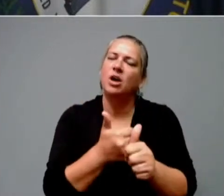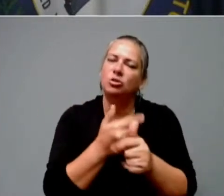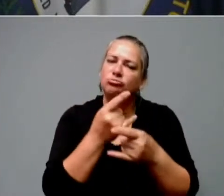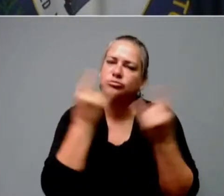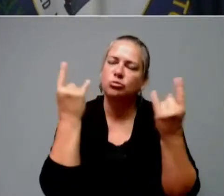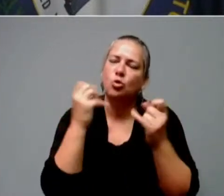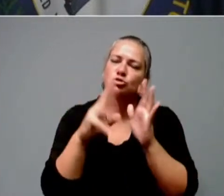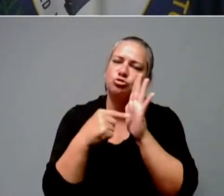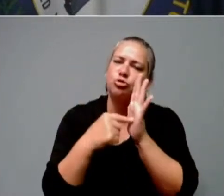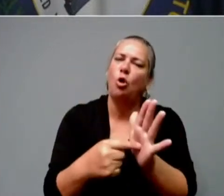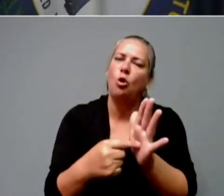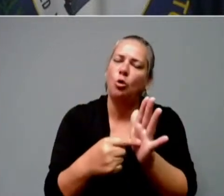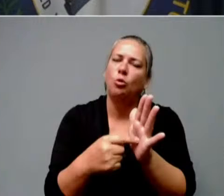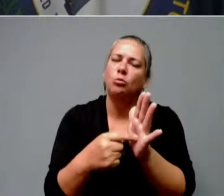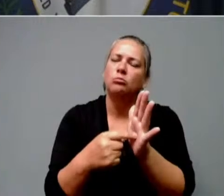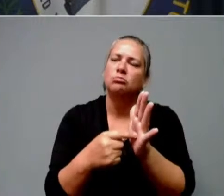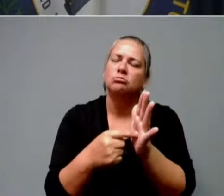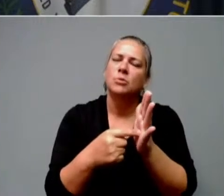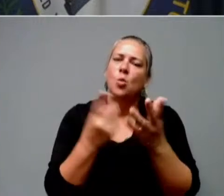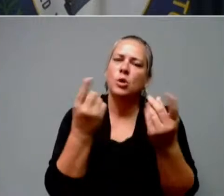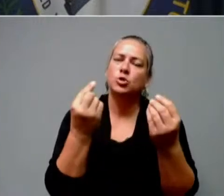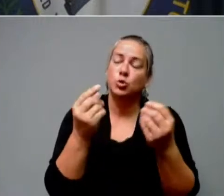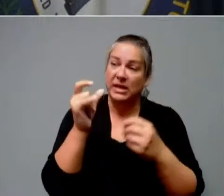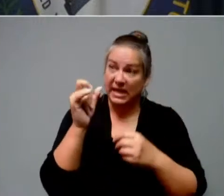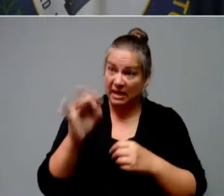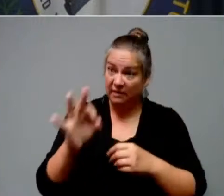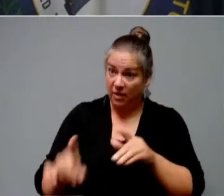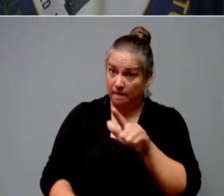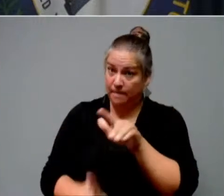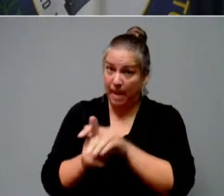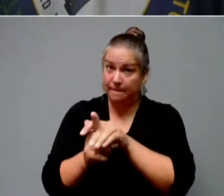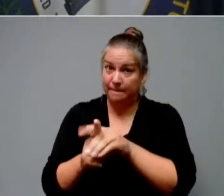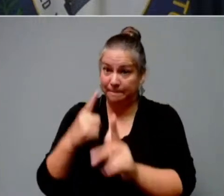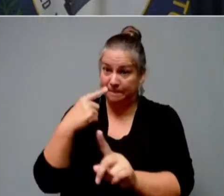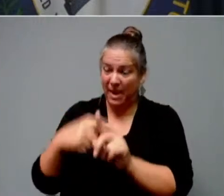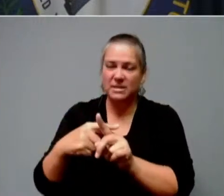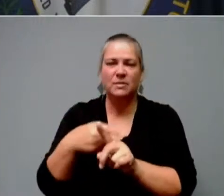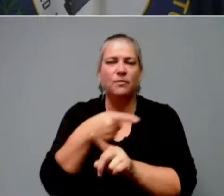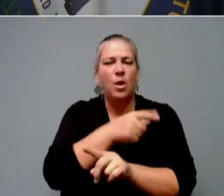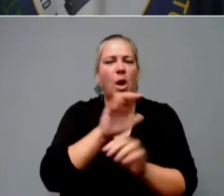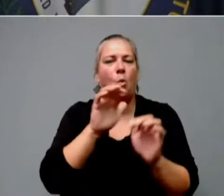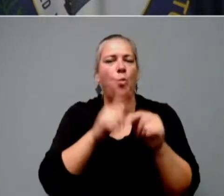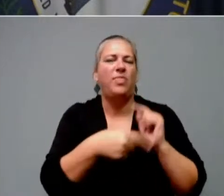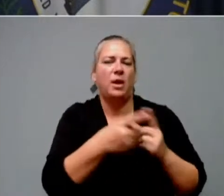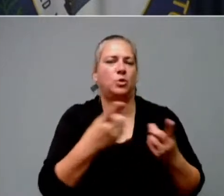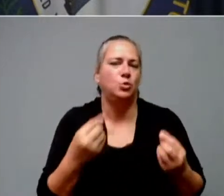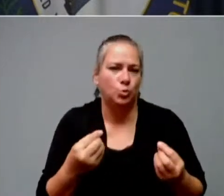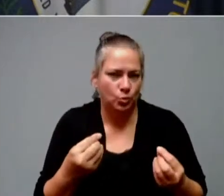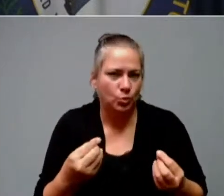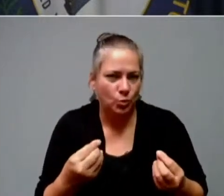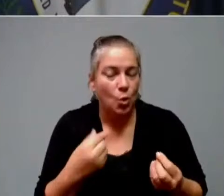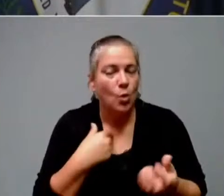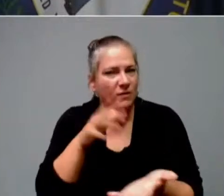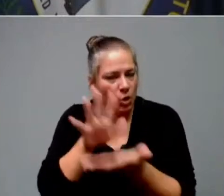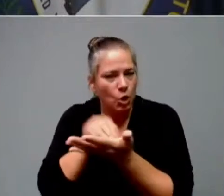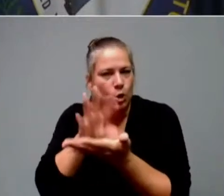and how they address an outbreak once it occurs. And so we learn where some of the holes are as we